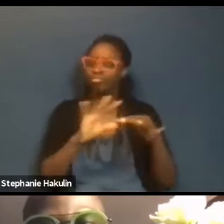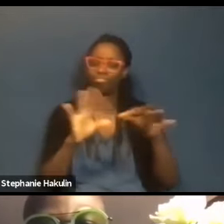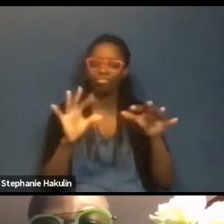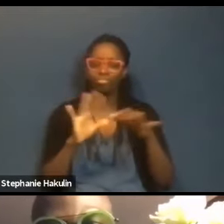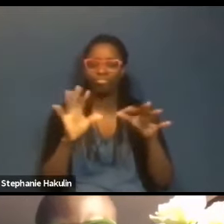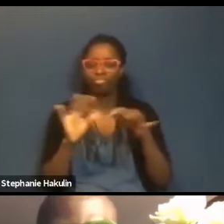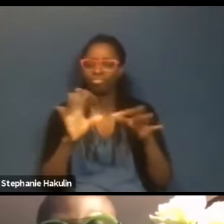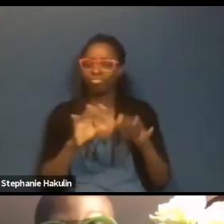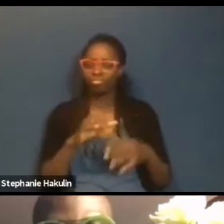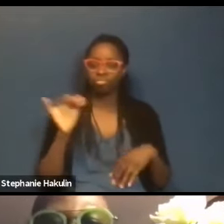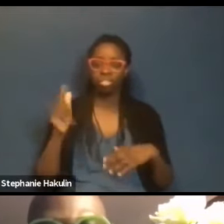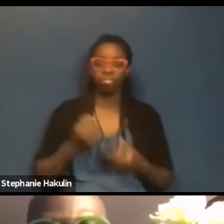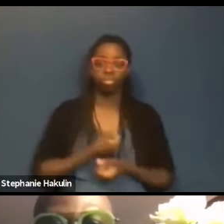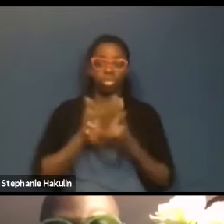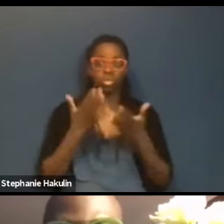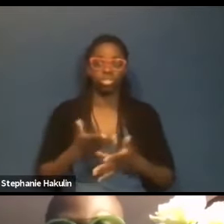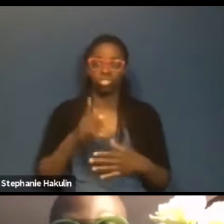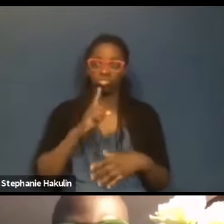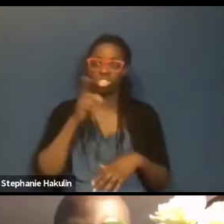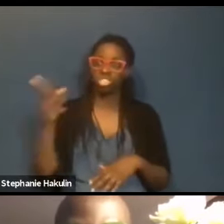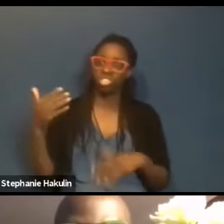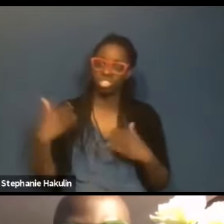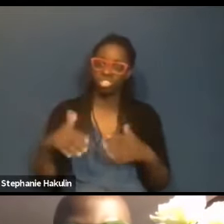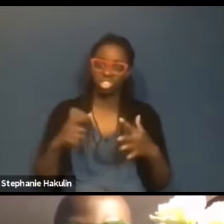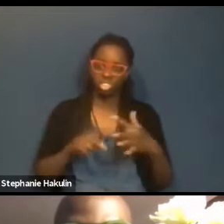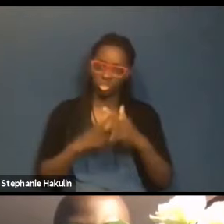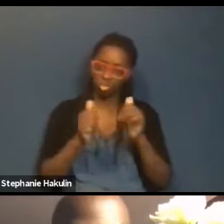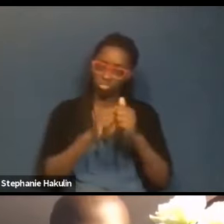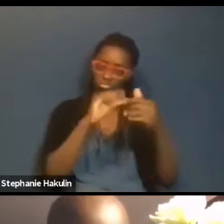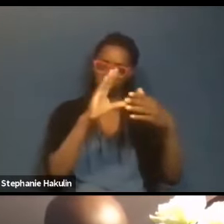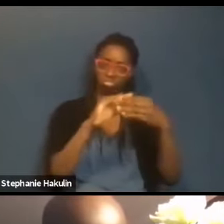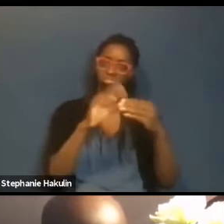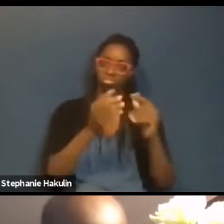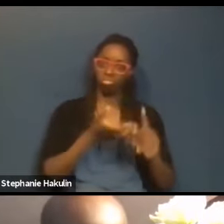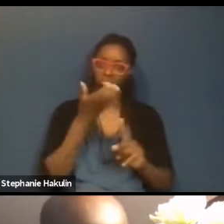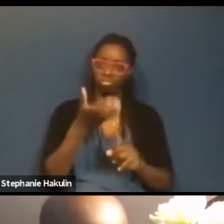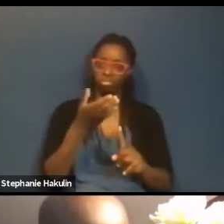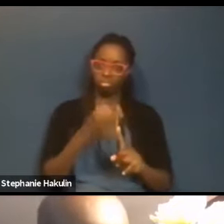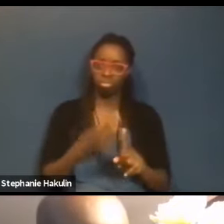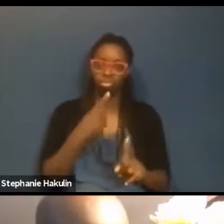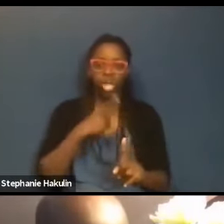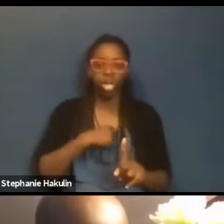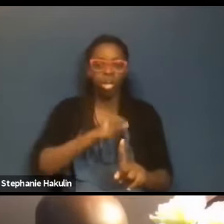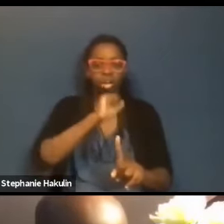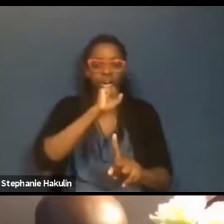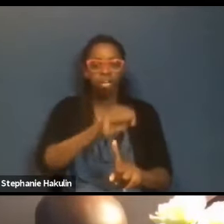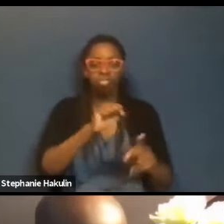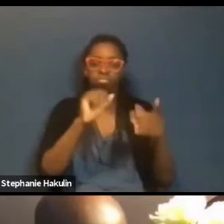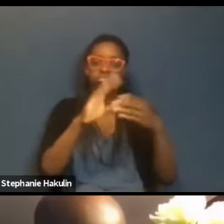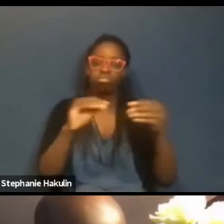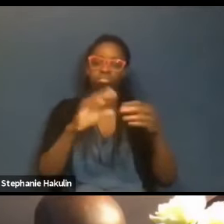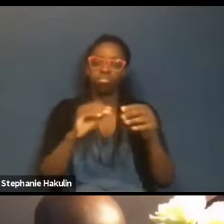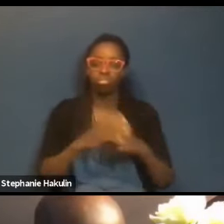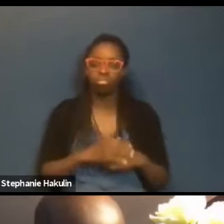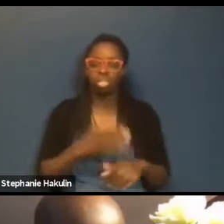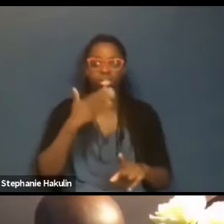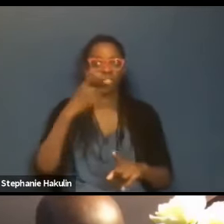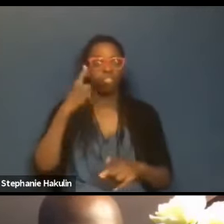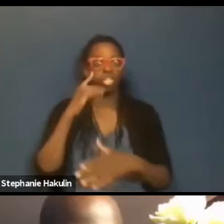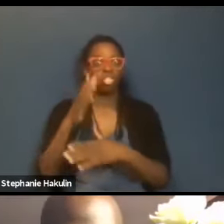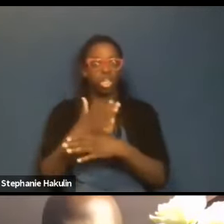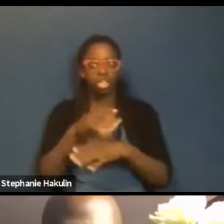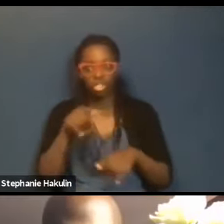with the conversations, and I live for a narrative. And so thank you so much for that, LA. That poem truly